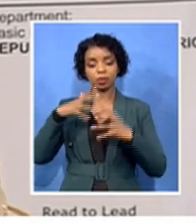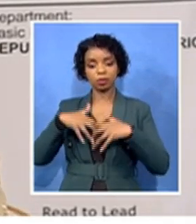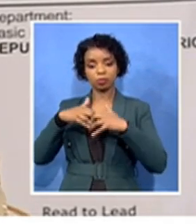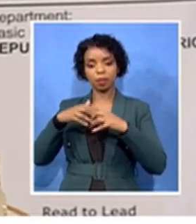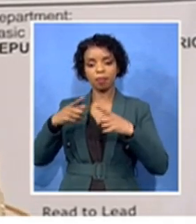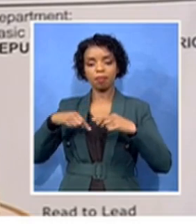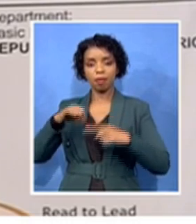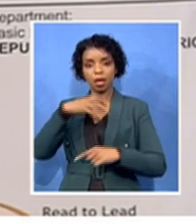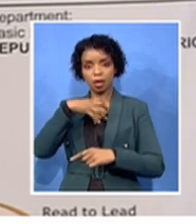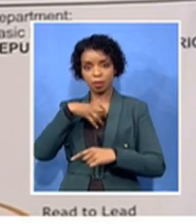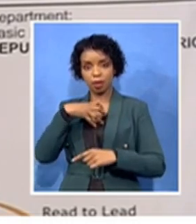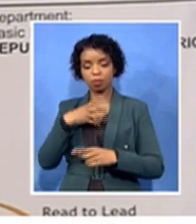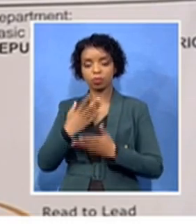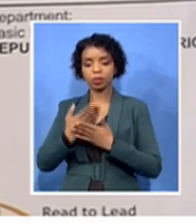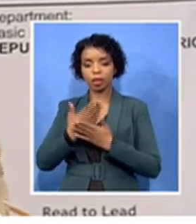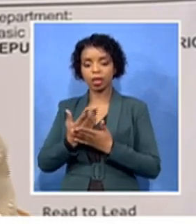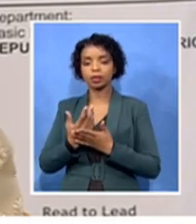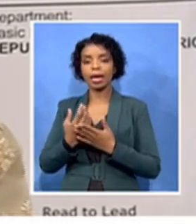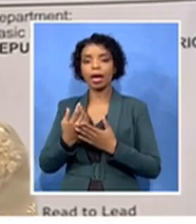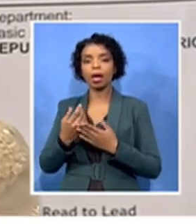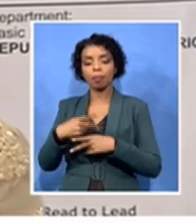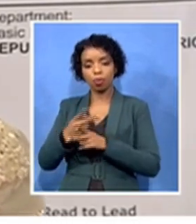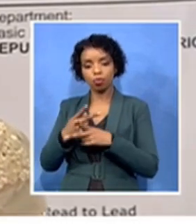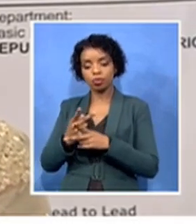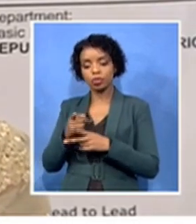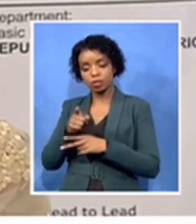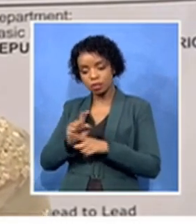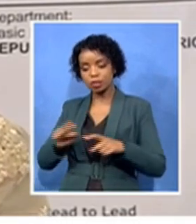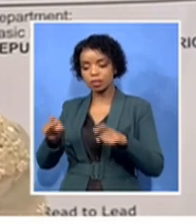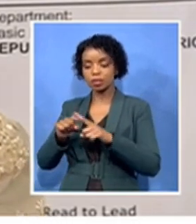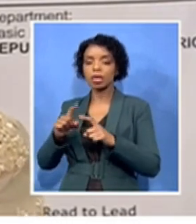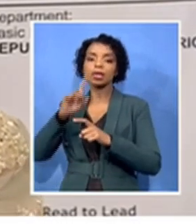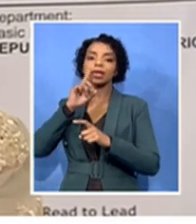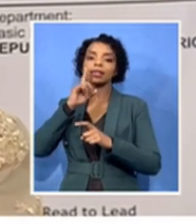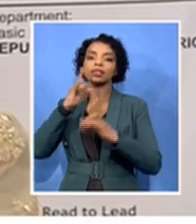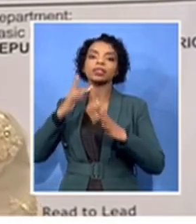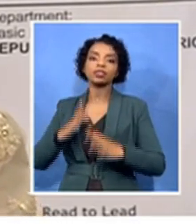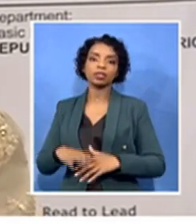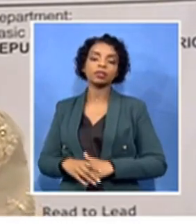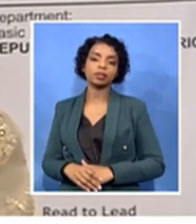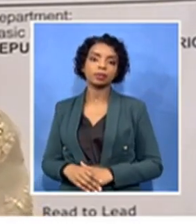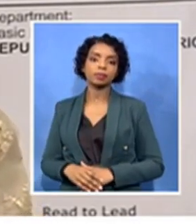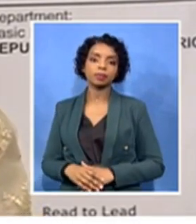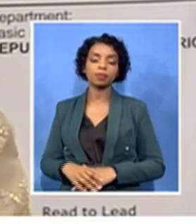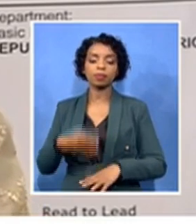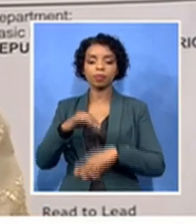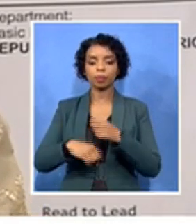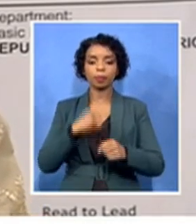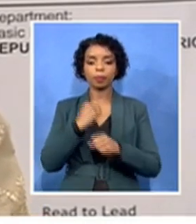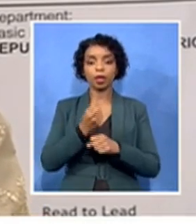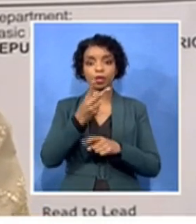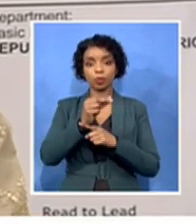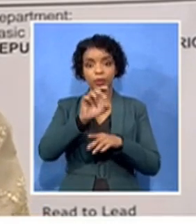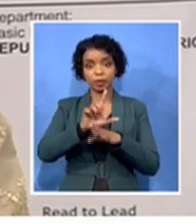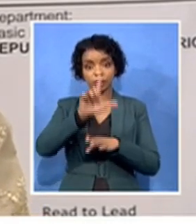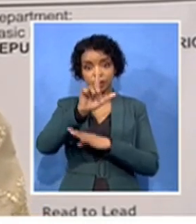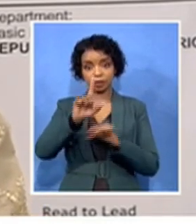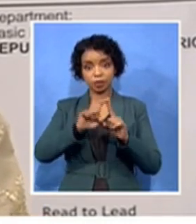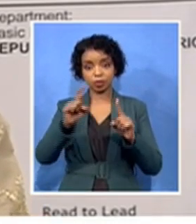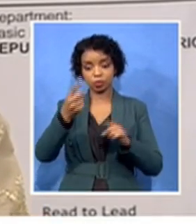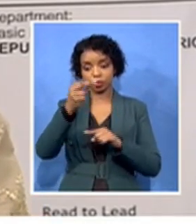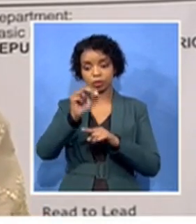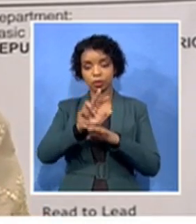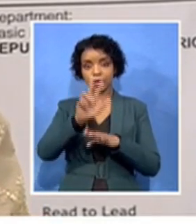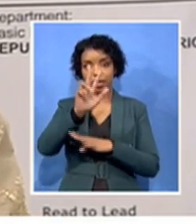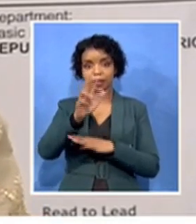Since its inception, the Funza Lushaka, in 2017 to 2018, we have awarded more than